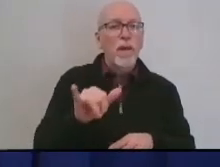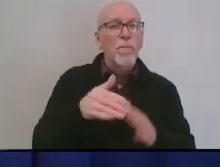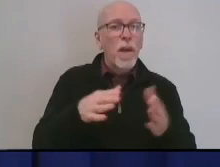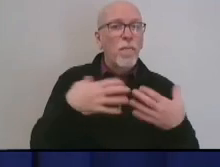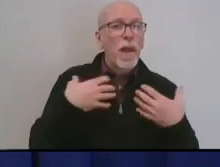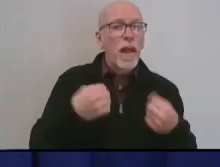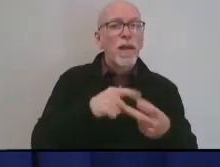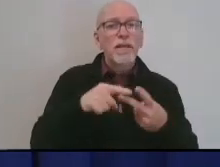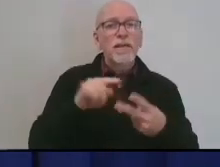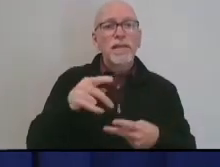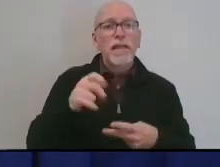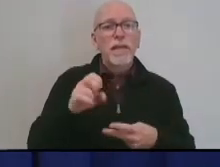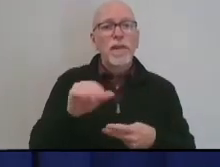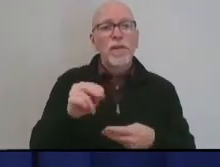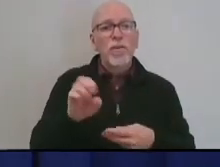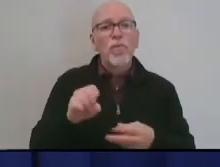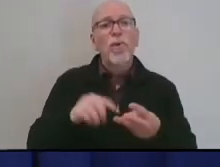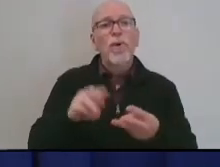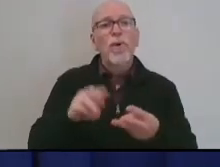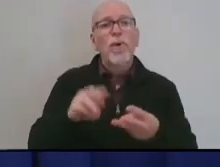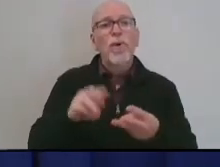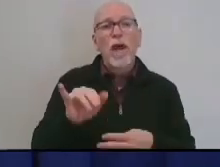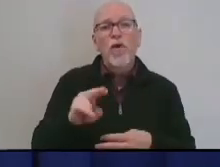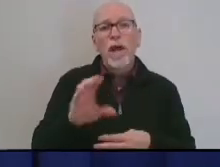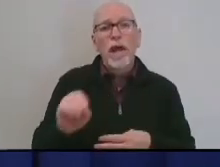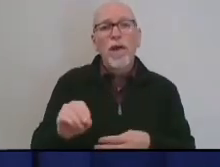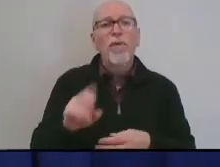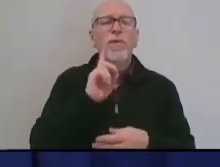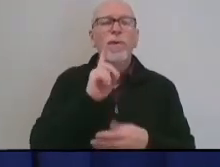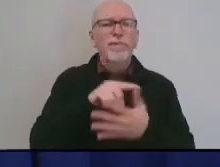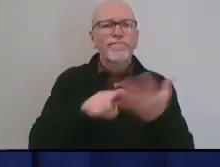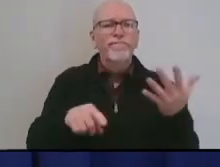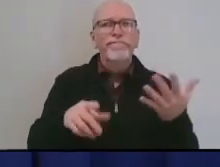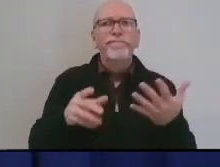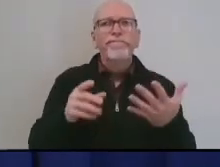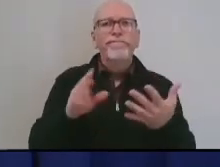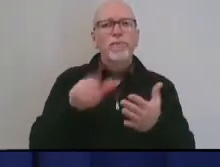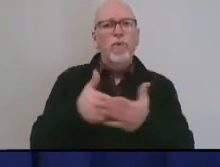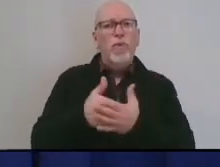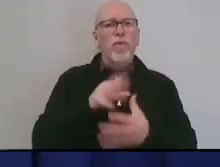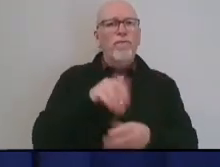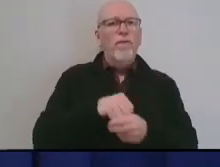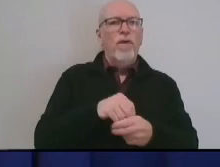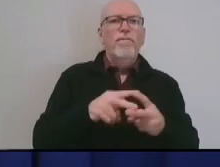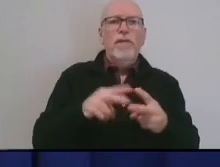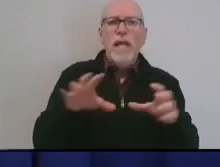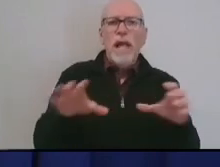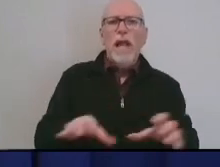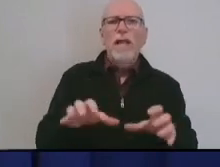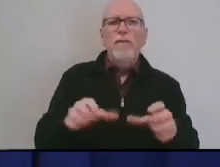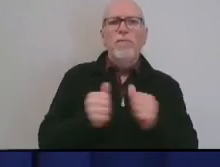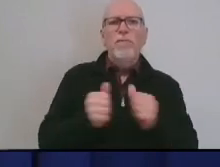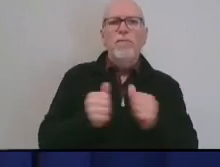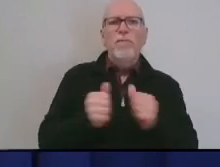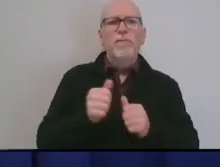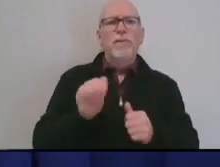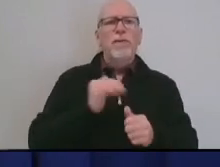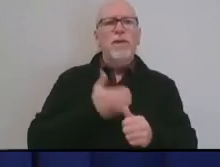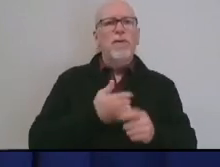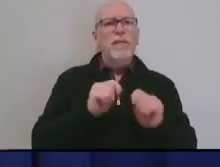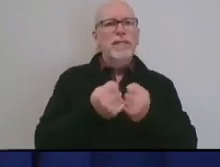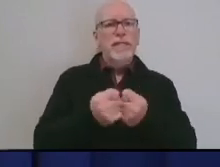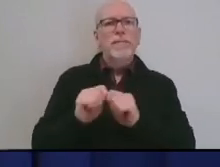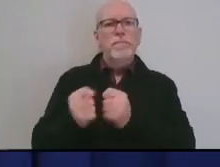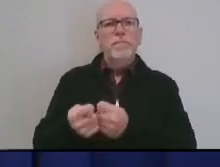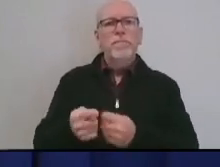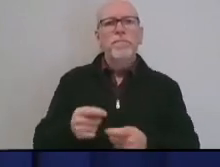County Public Health Department, all of which are engaged very actively with our teams, and the